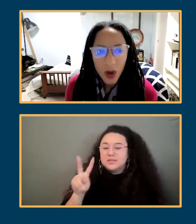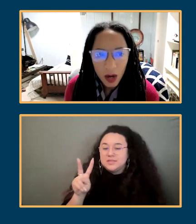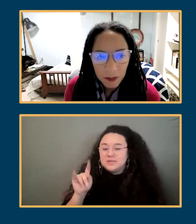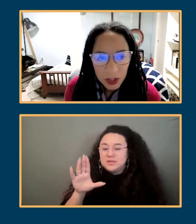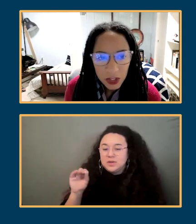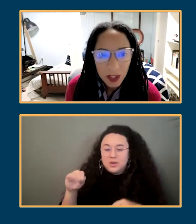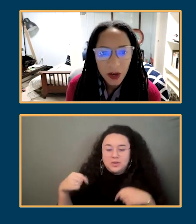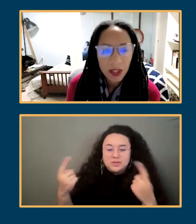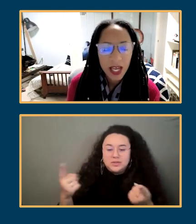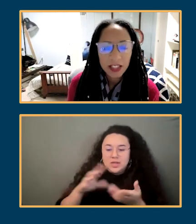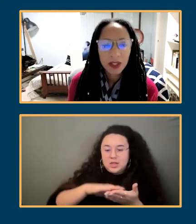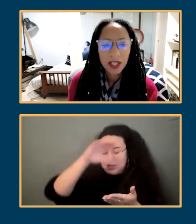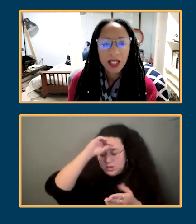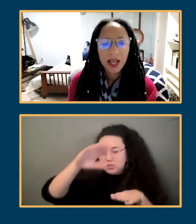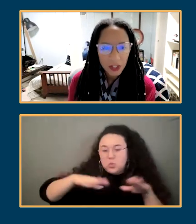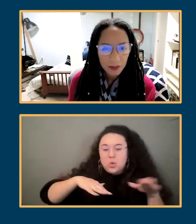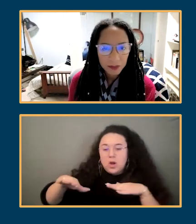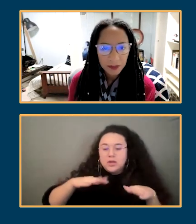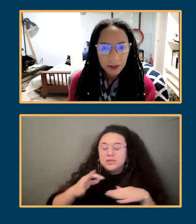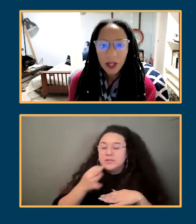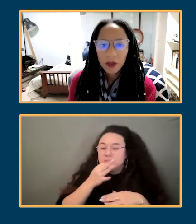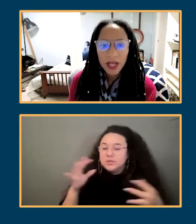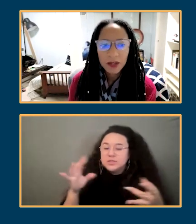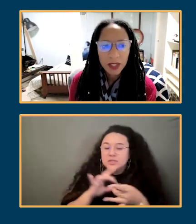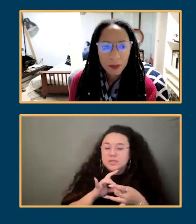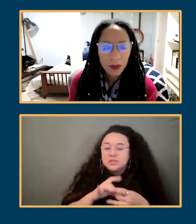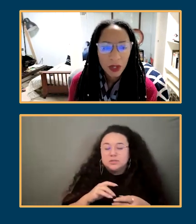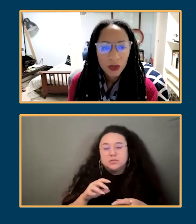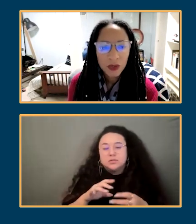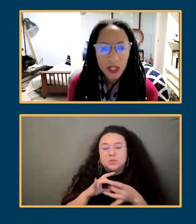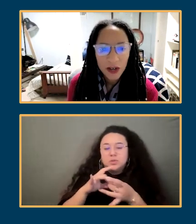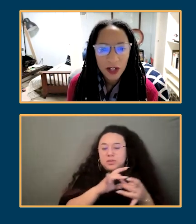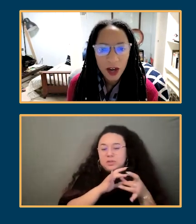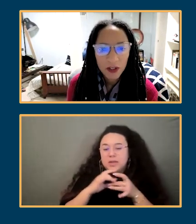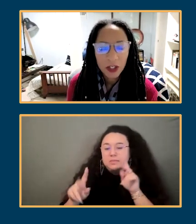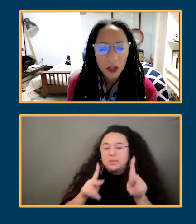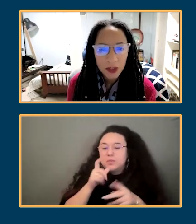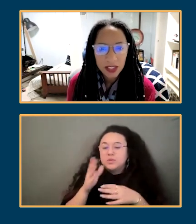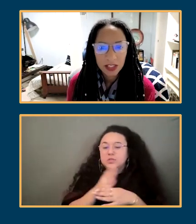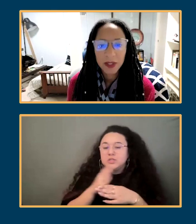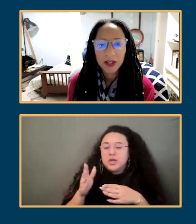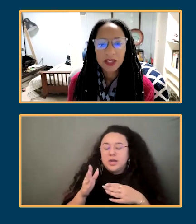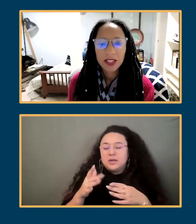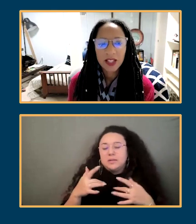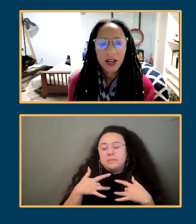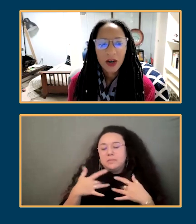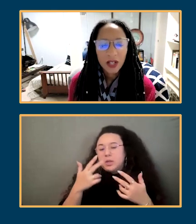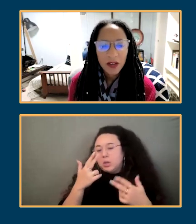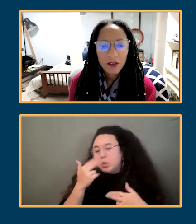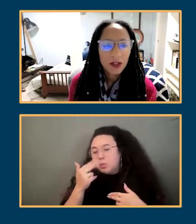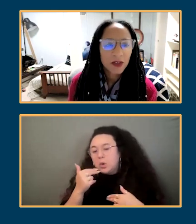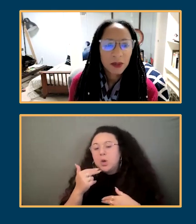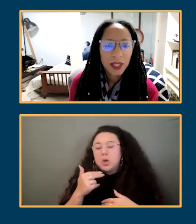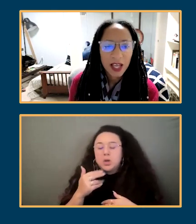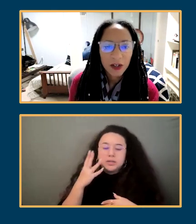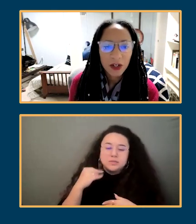she learned to walk. She's been called an expert in connection, uniting people through shared and often humorous experiences. Her